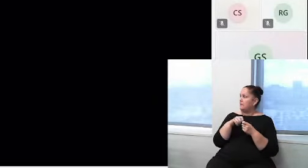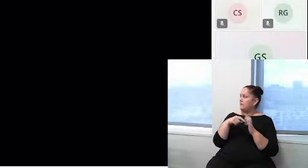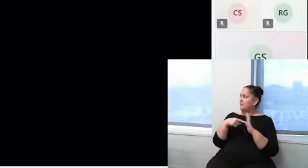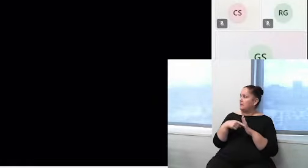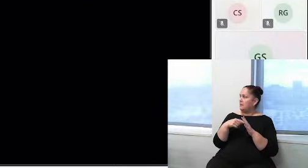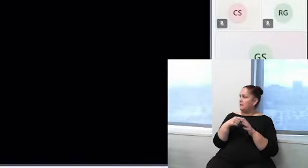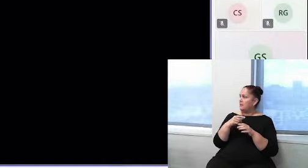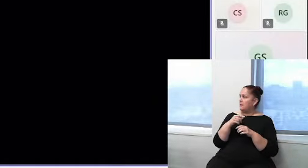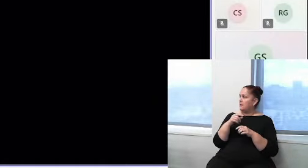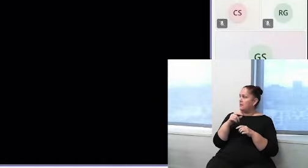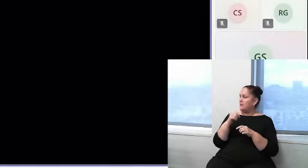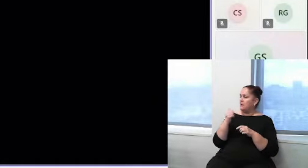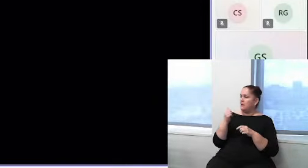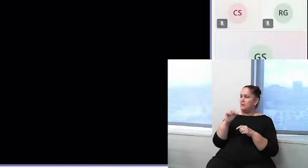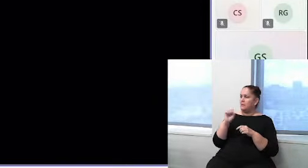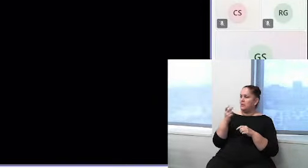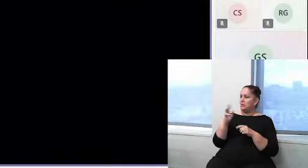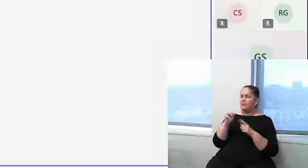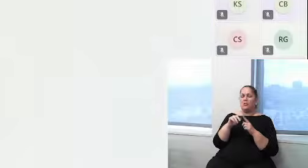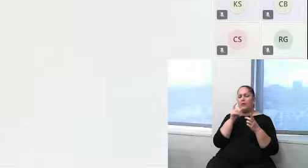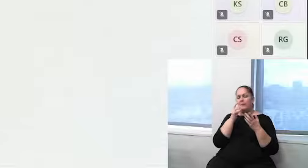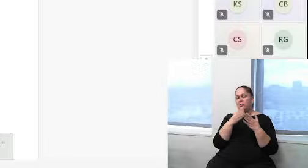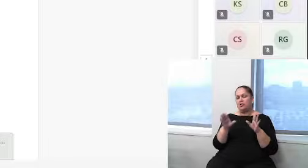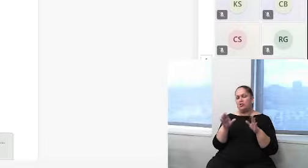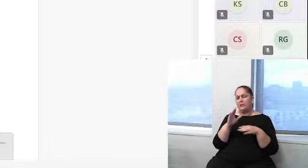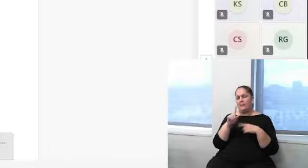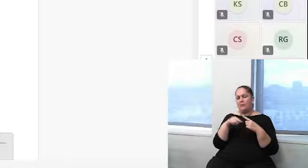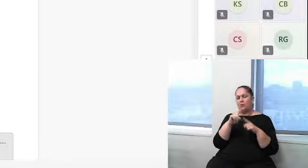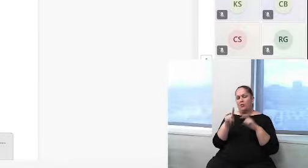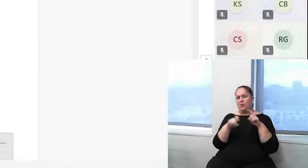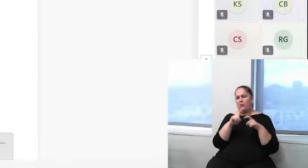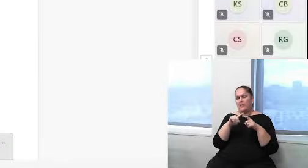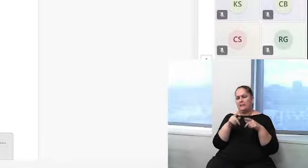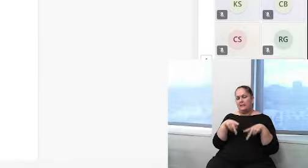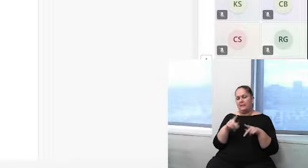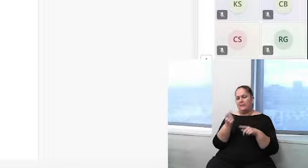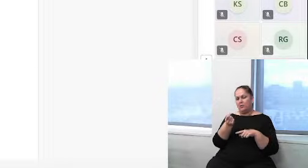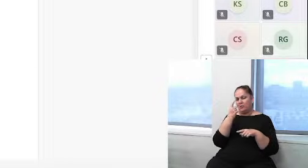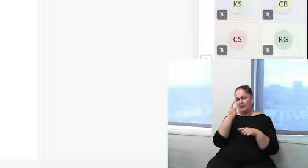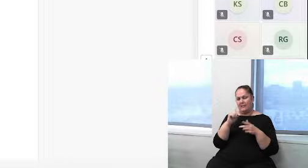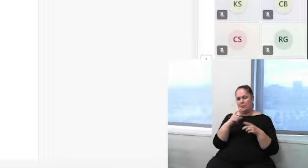Well, this particular exhibit is Mr. Shearman's rebuttal.